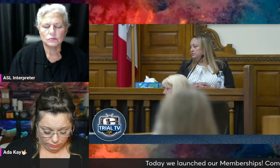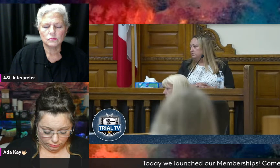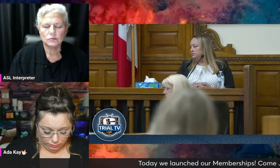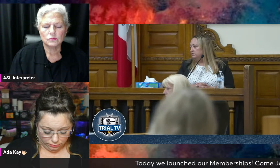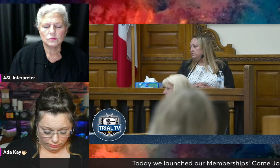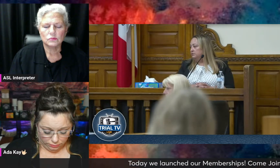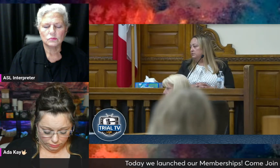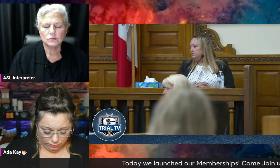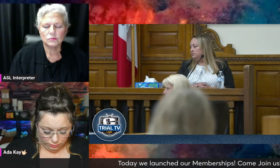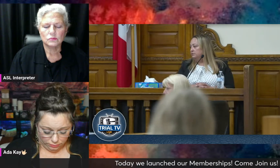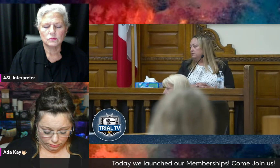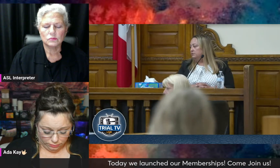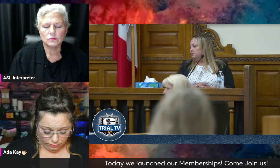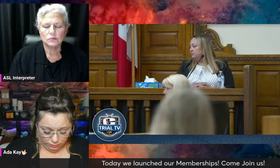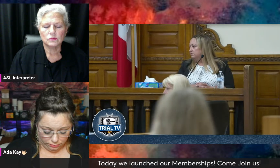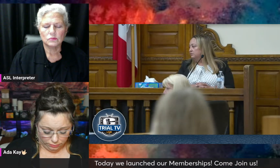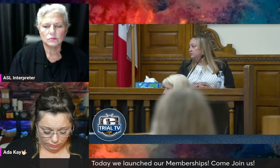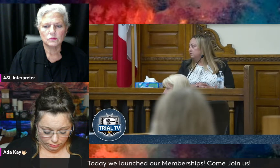I've got it.